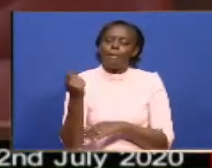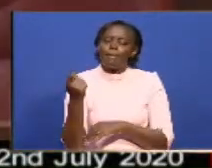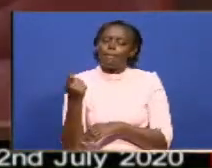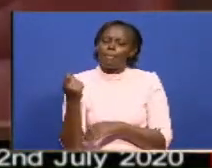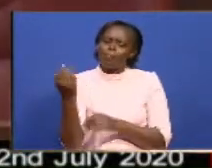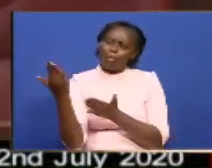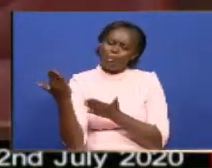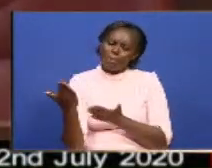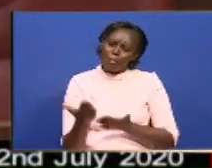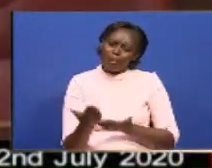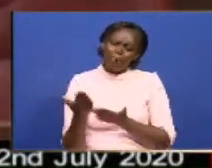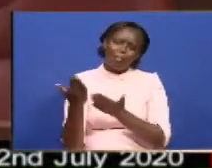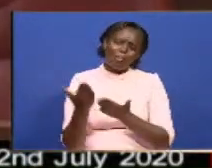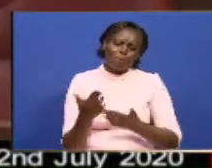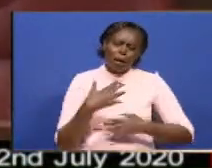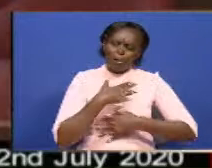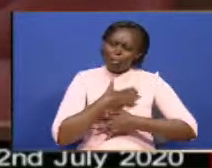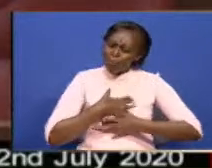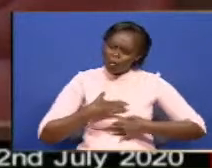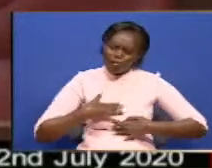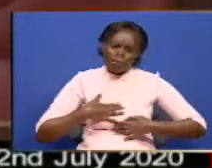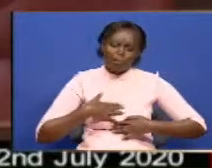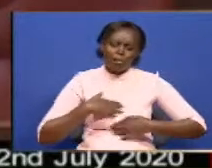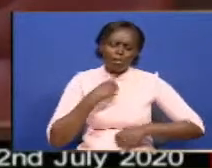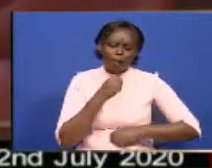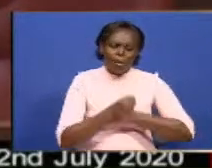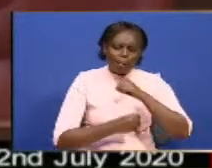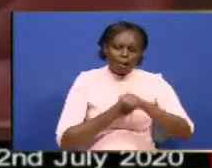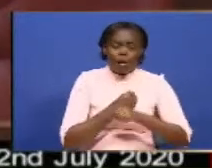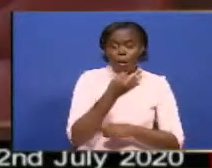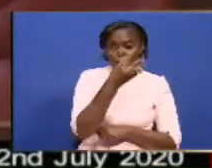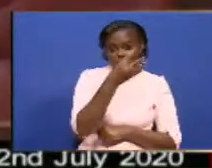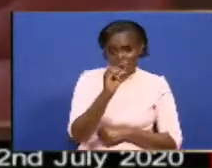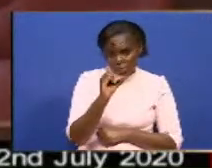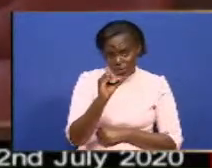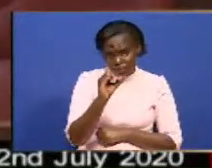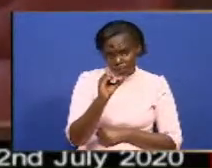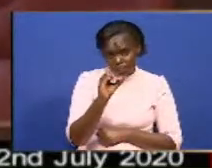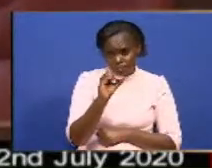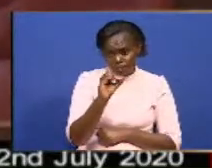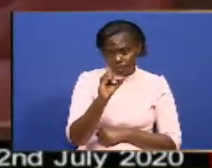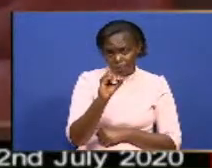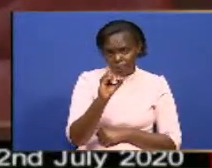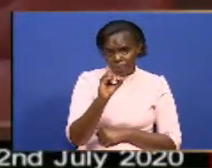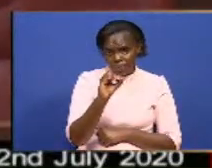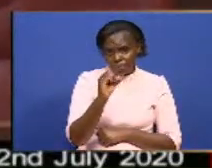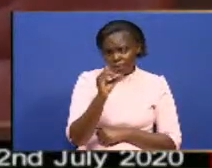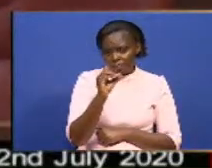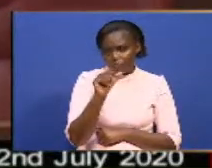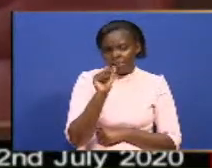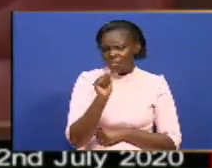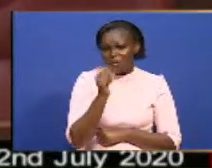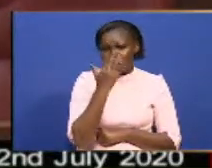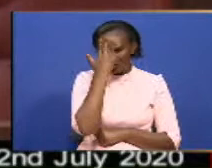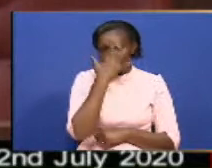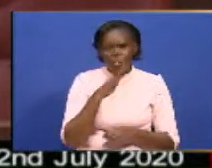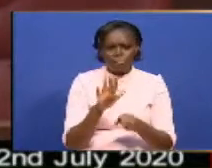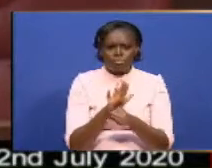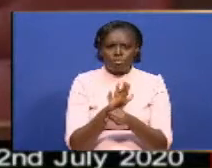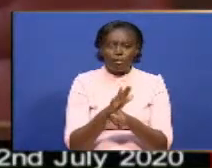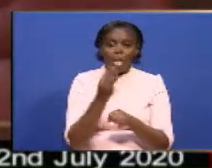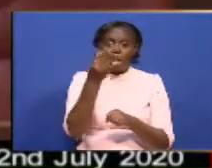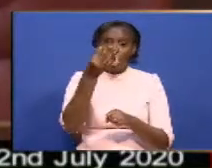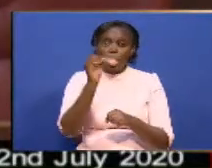hosting refugees for the last 30 years. And Madam Speaker, it is somehow embarrassing that 30